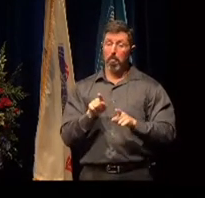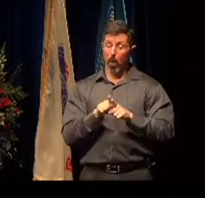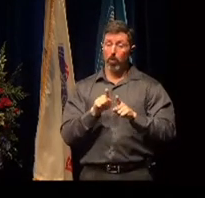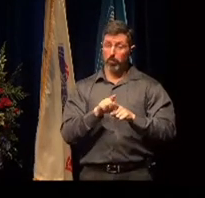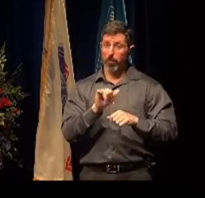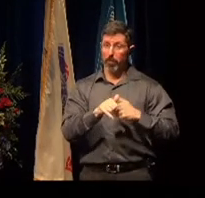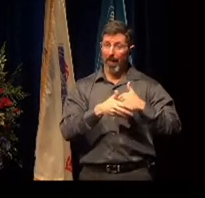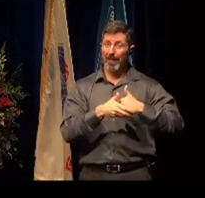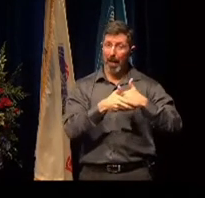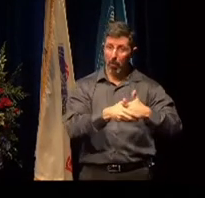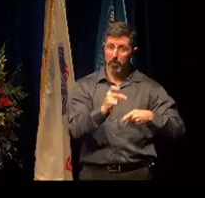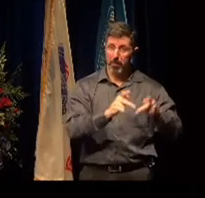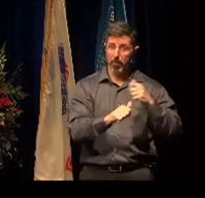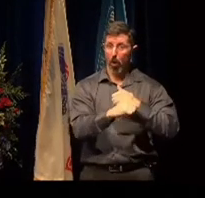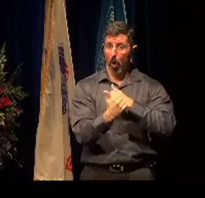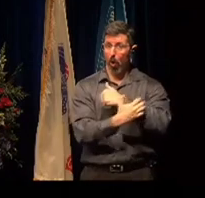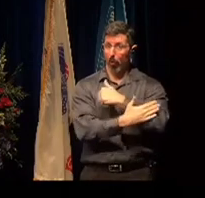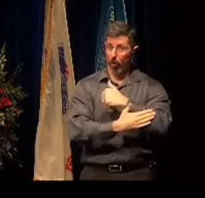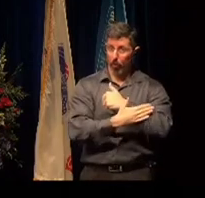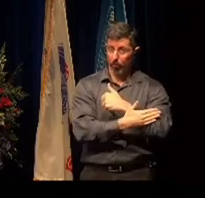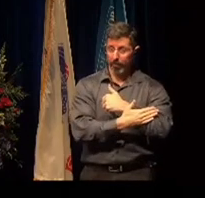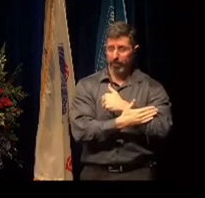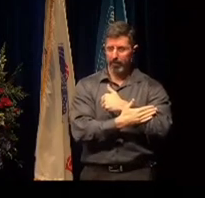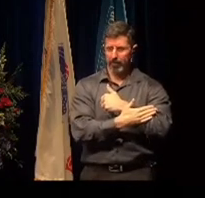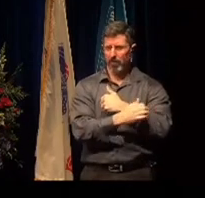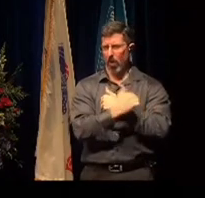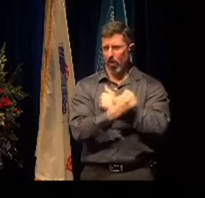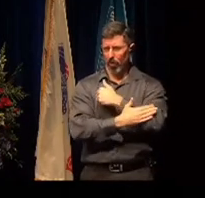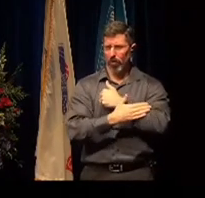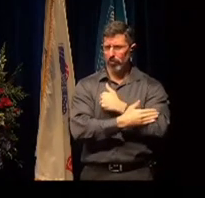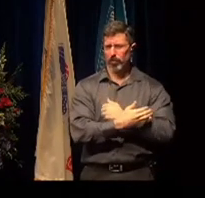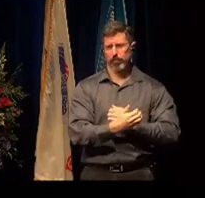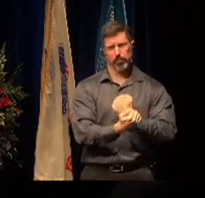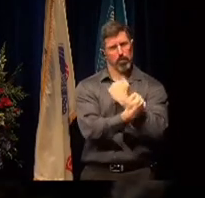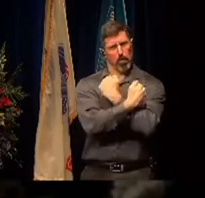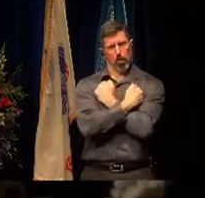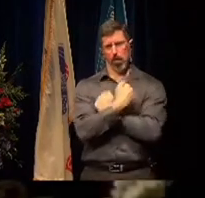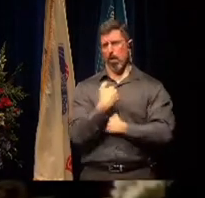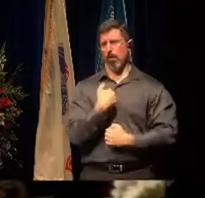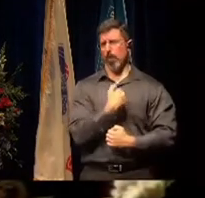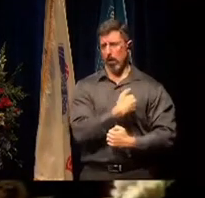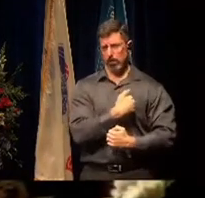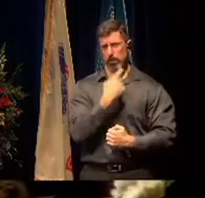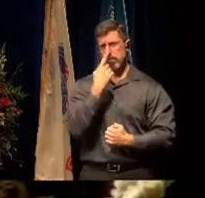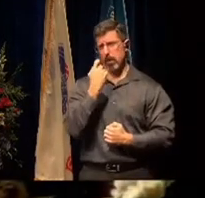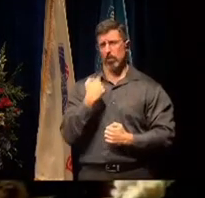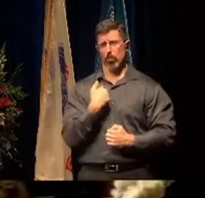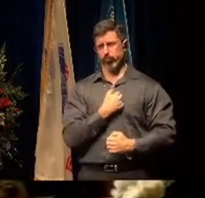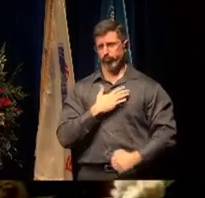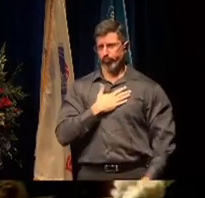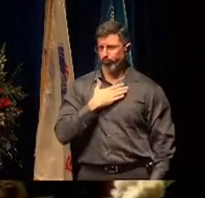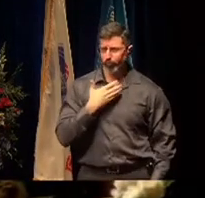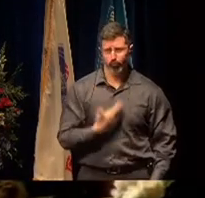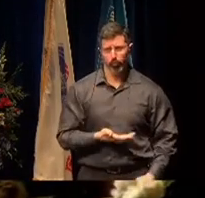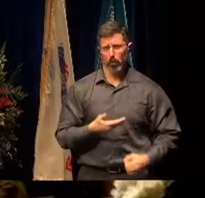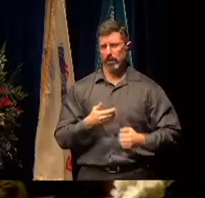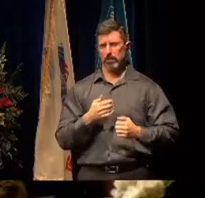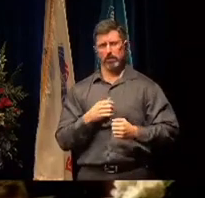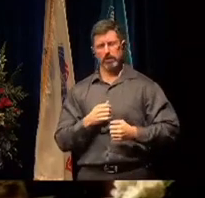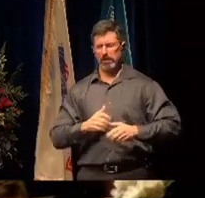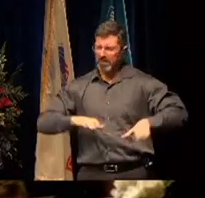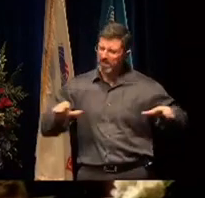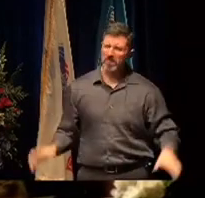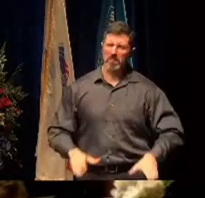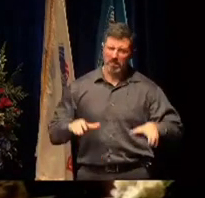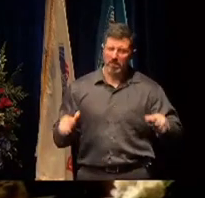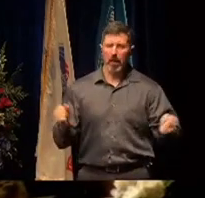turn reciprocate our love and our respect by being willing and able to put everything on the line even if it takes that last full